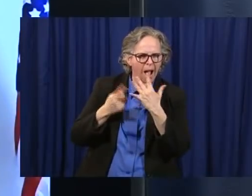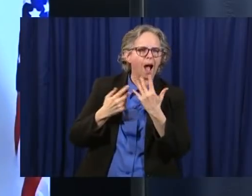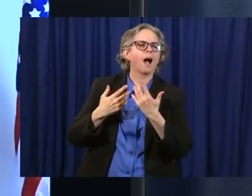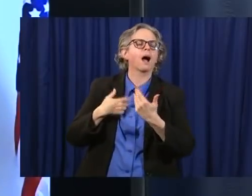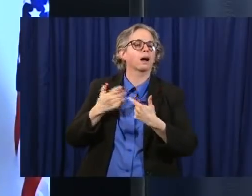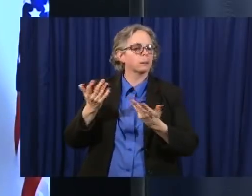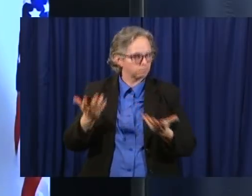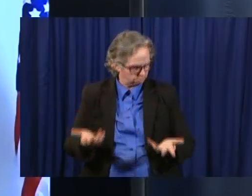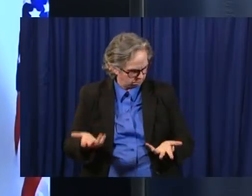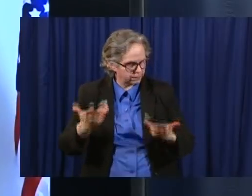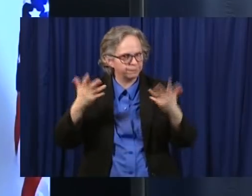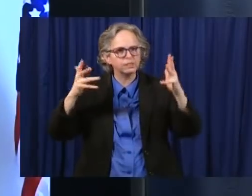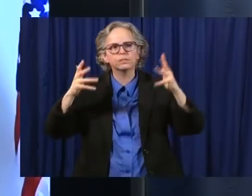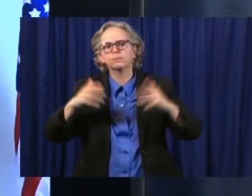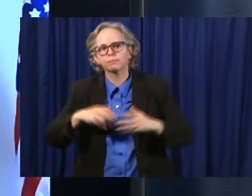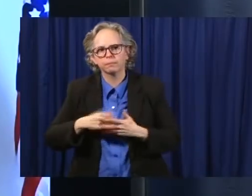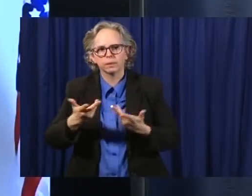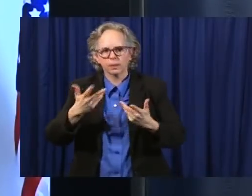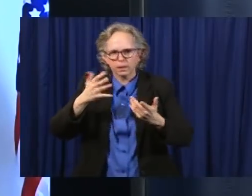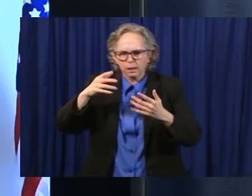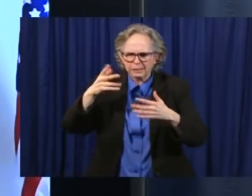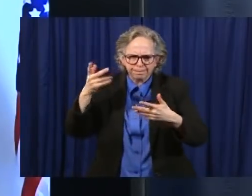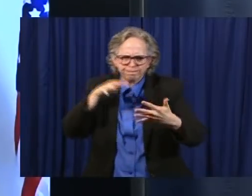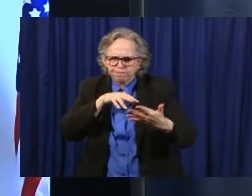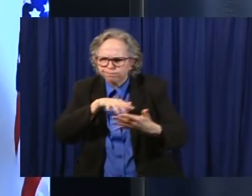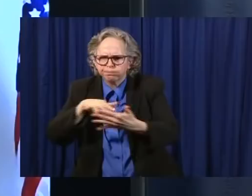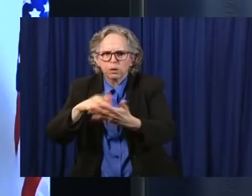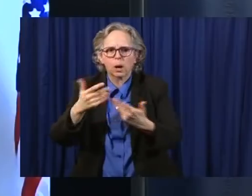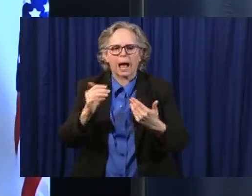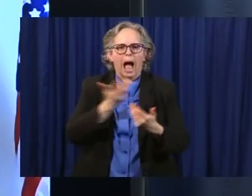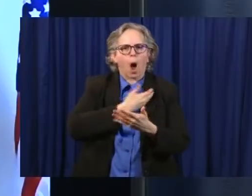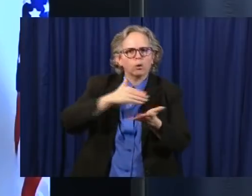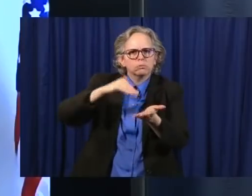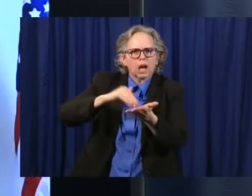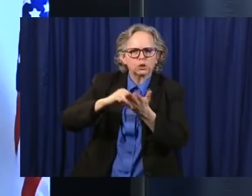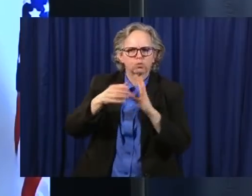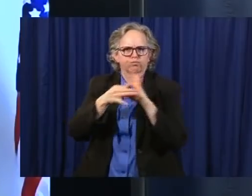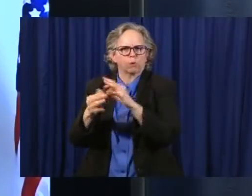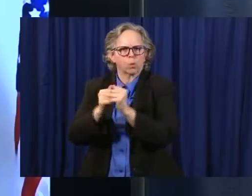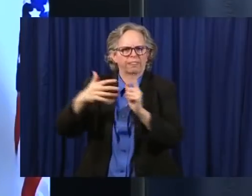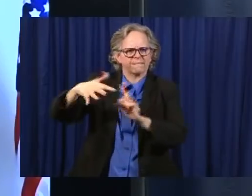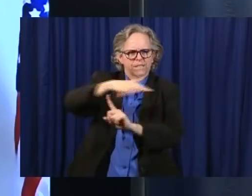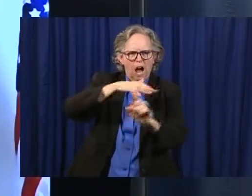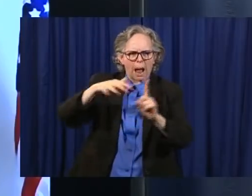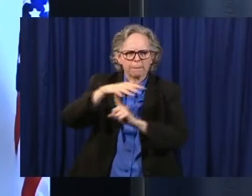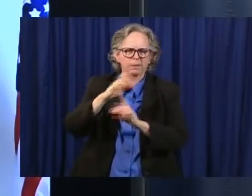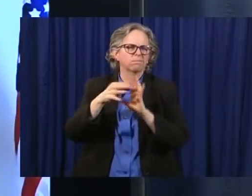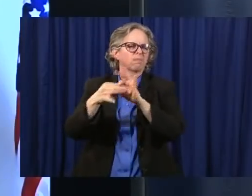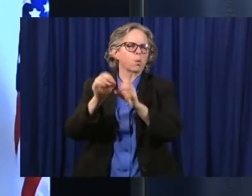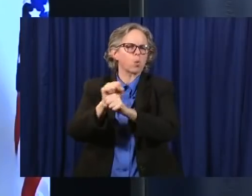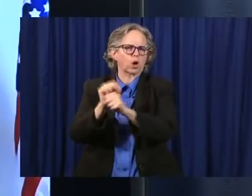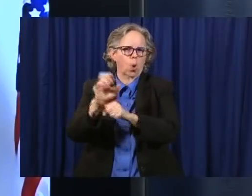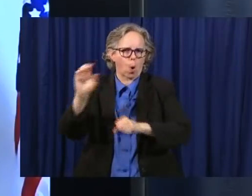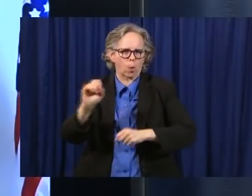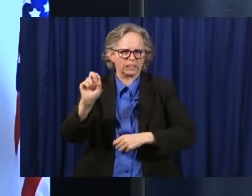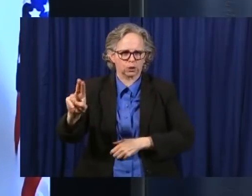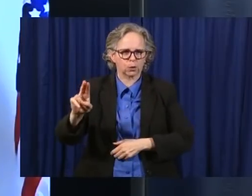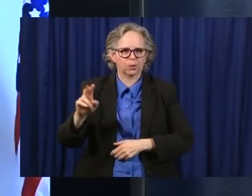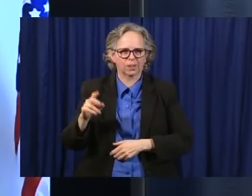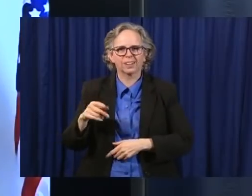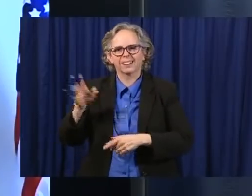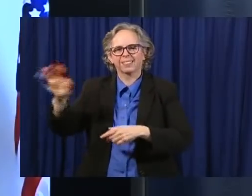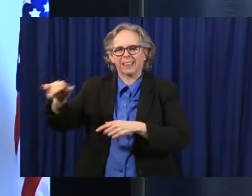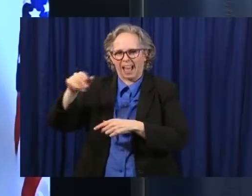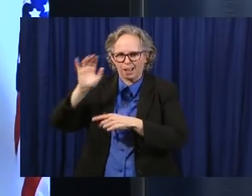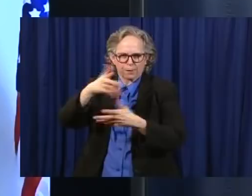environmental health physician who he works for OSU. His name's Dr. Weir. I think you had him on already. He